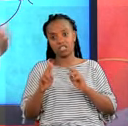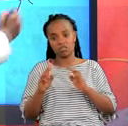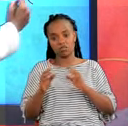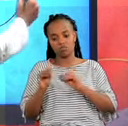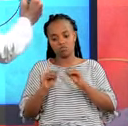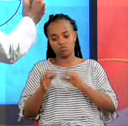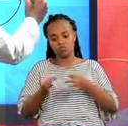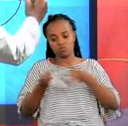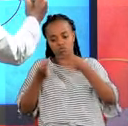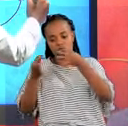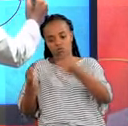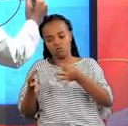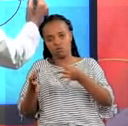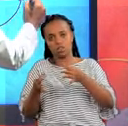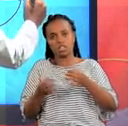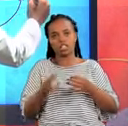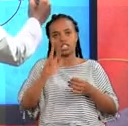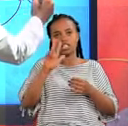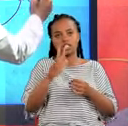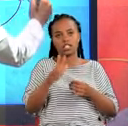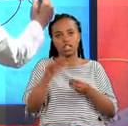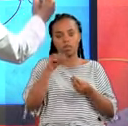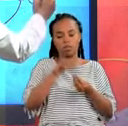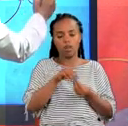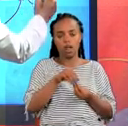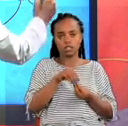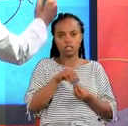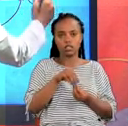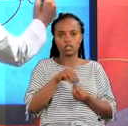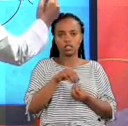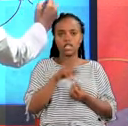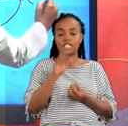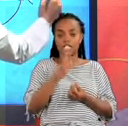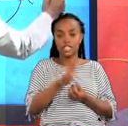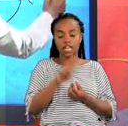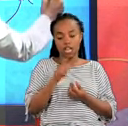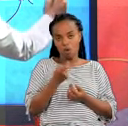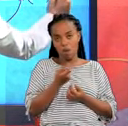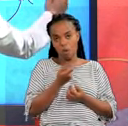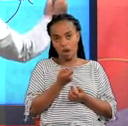So this point becomes it is 3 plus